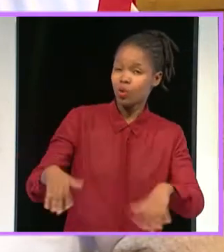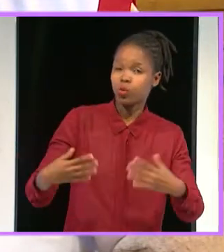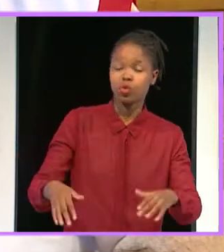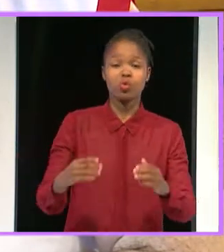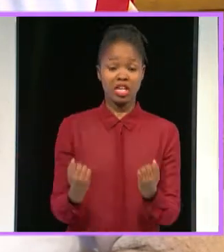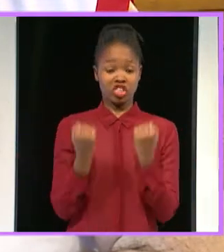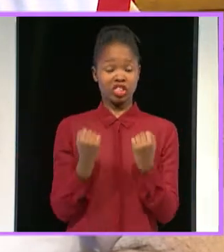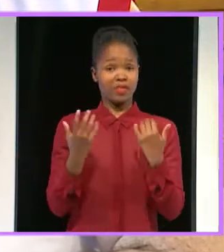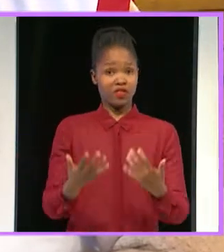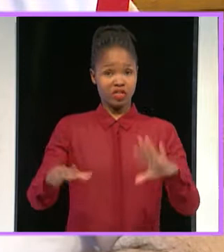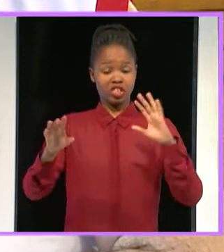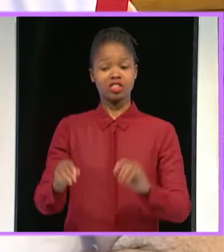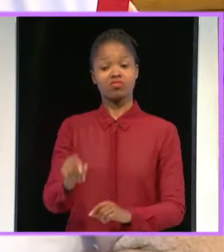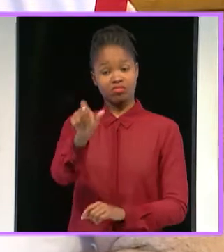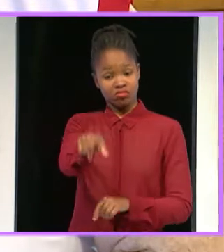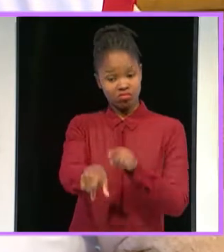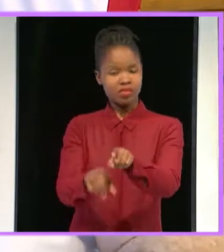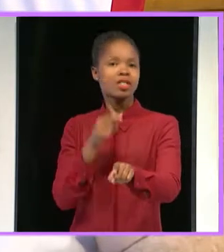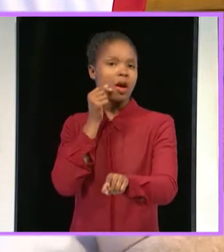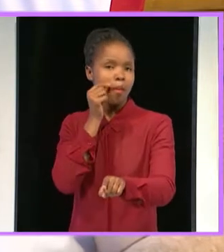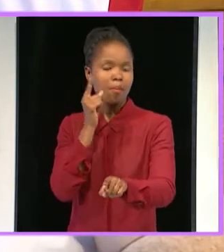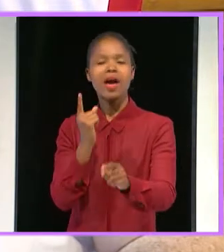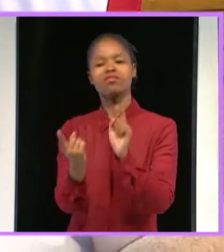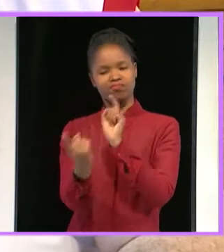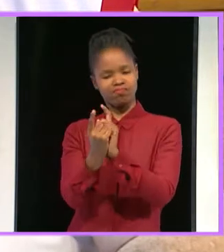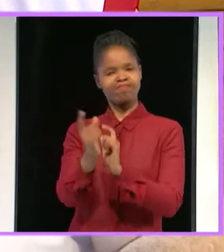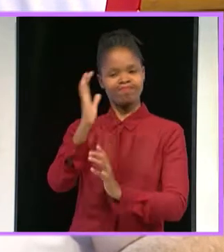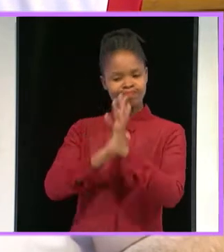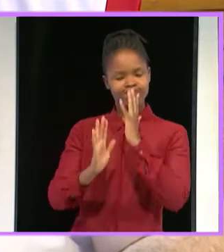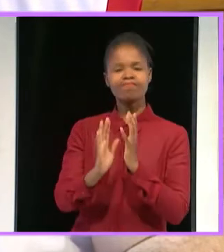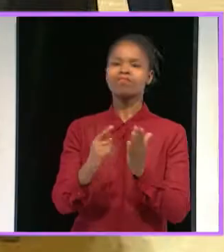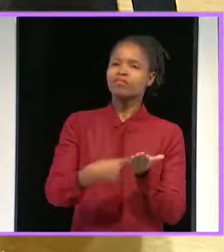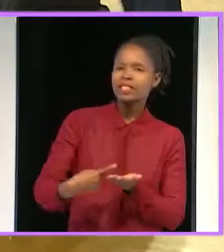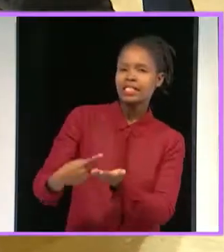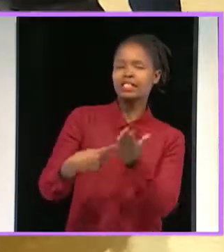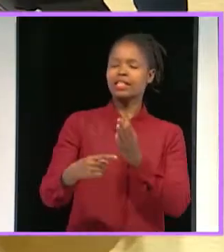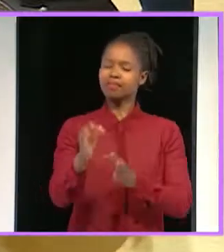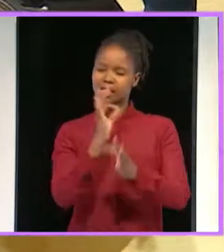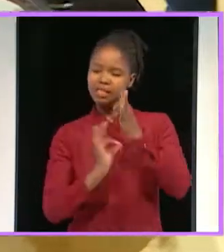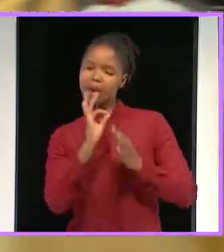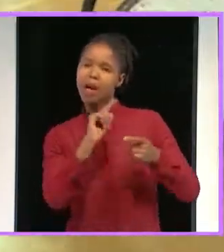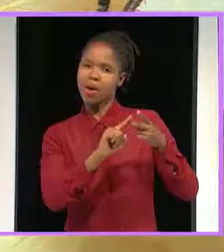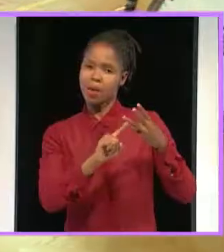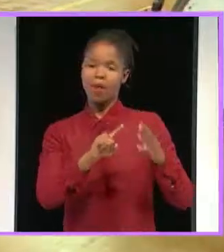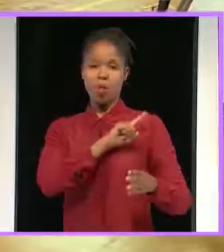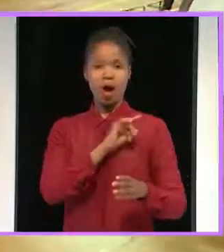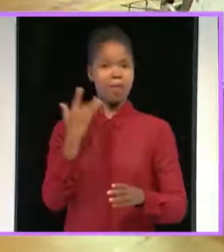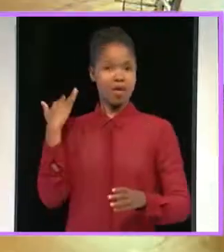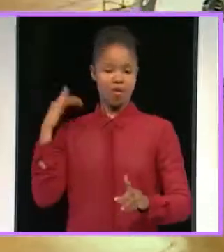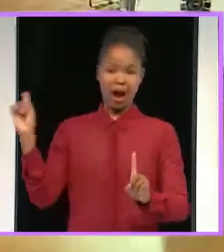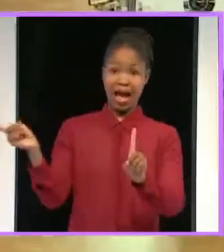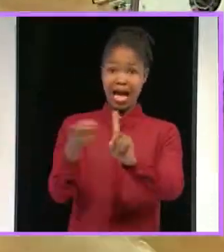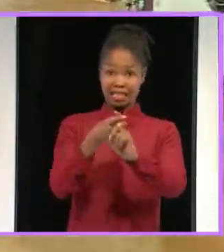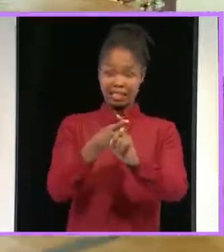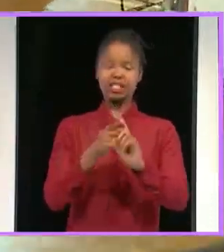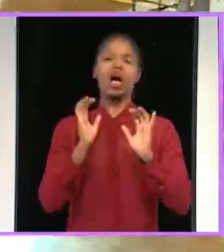and there was a guy sitting there who was just to chat to us and give us a bit more of what you can do after getting